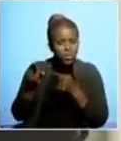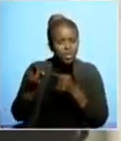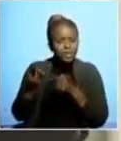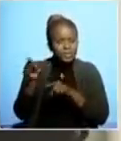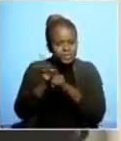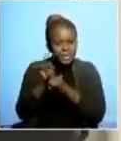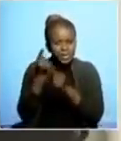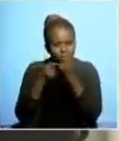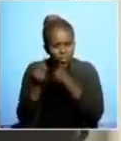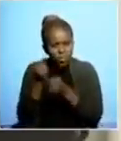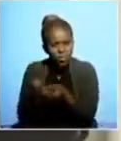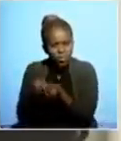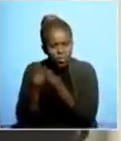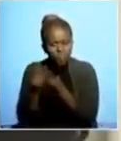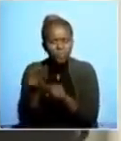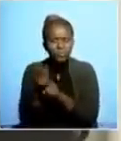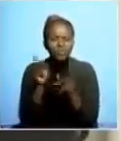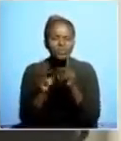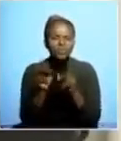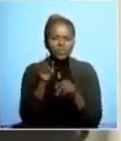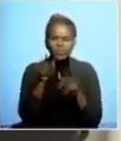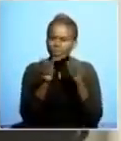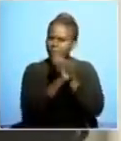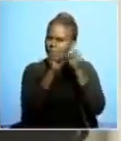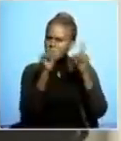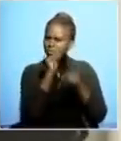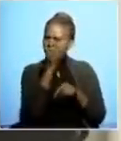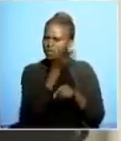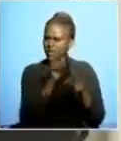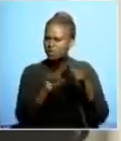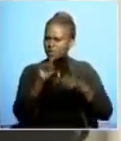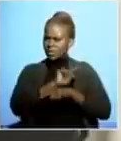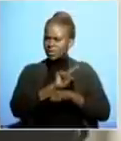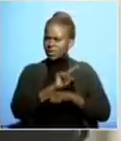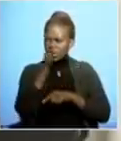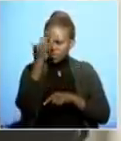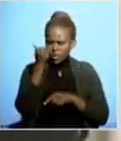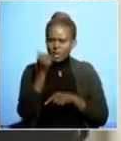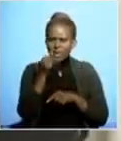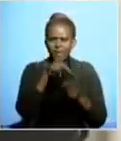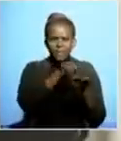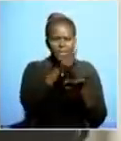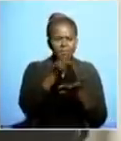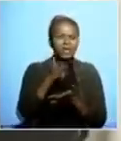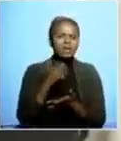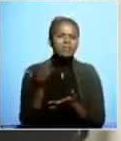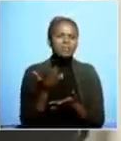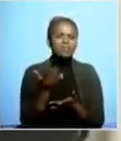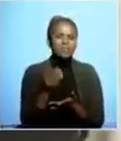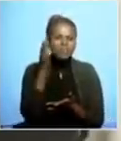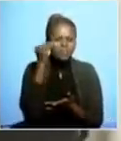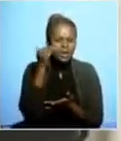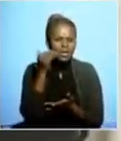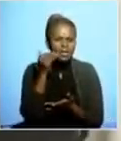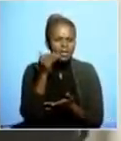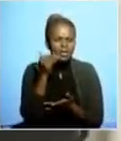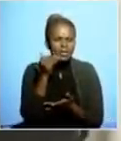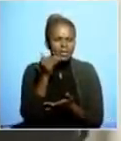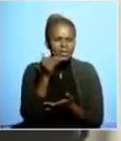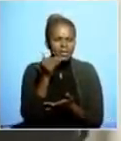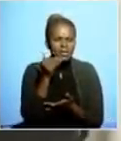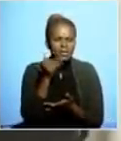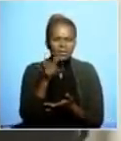citizens. Are you surprised you are not paid today? That's why they're not being paid. Because the economy was racked